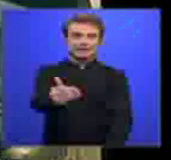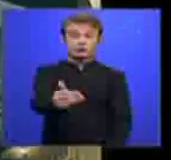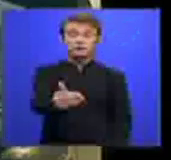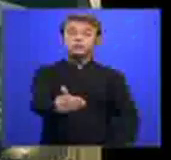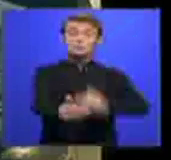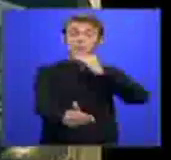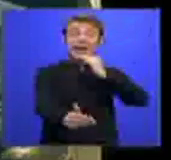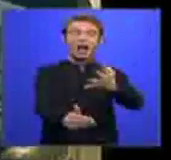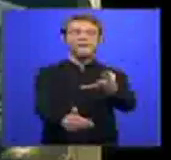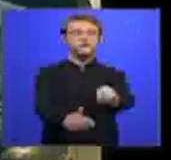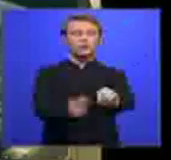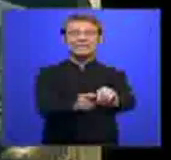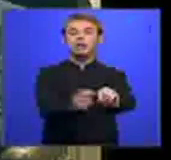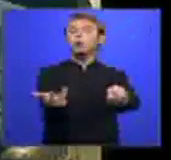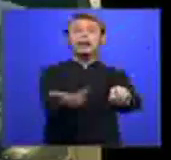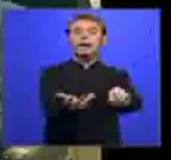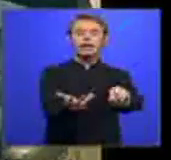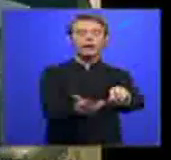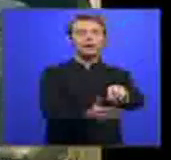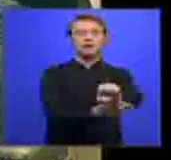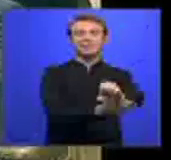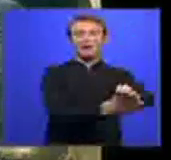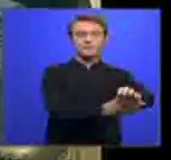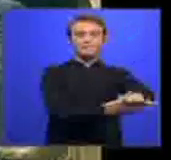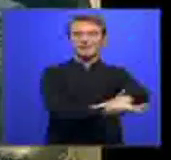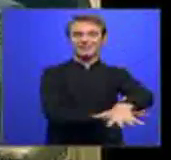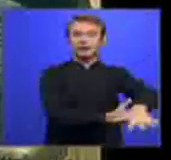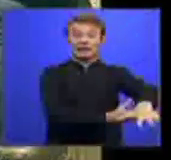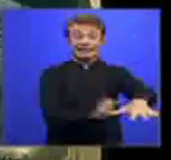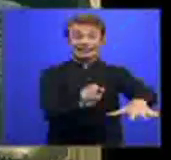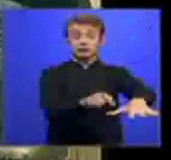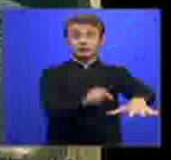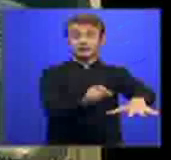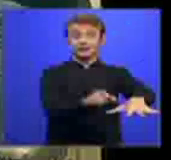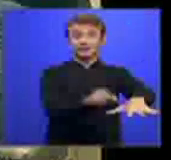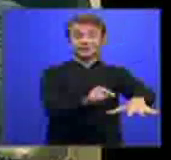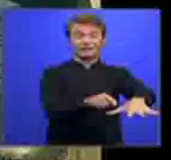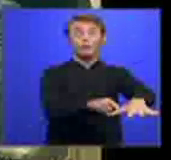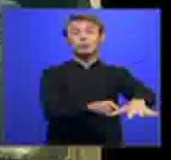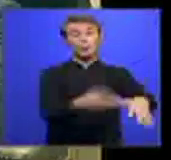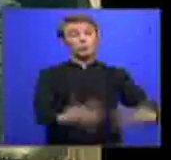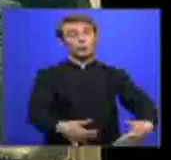40 are in the Eastern Cape that are replacing mud schools.